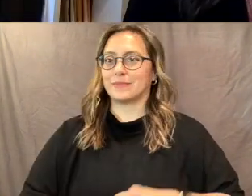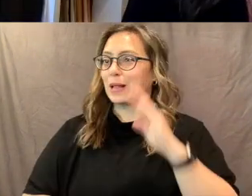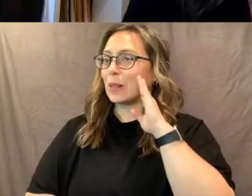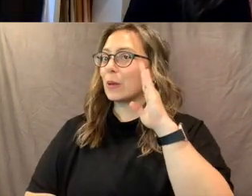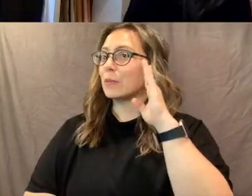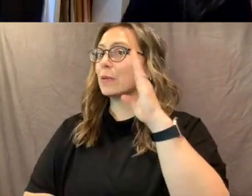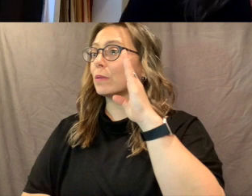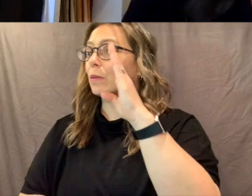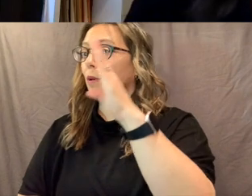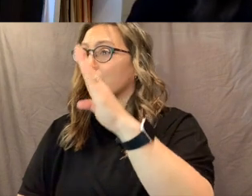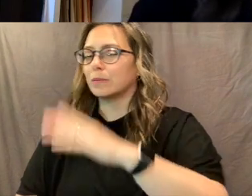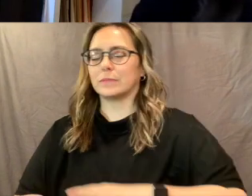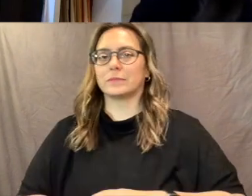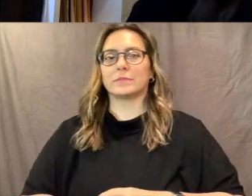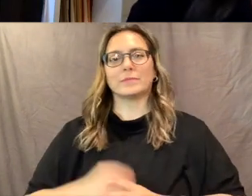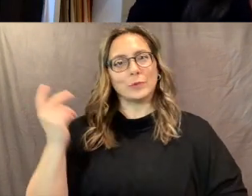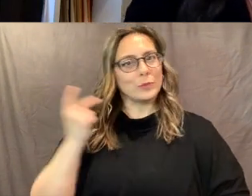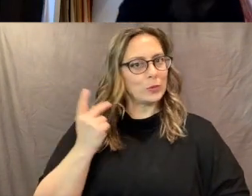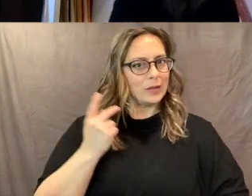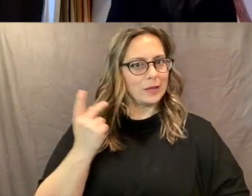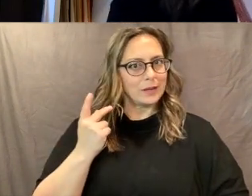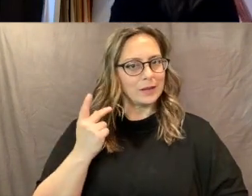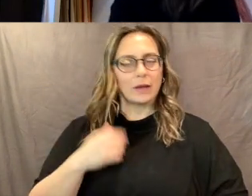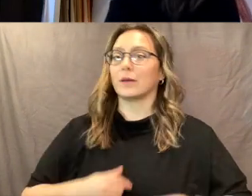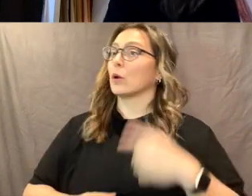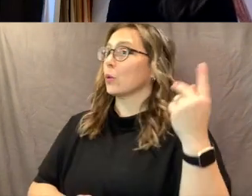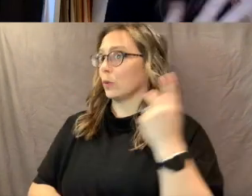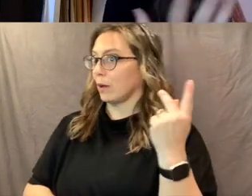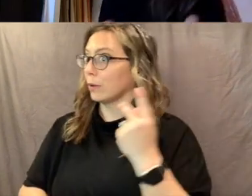Hello! Hello, hello, hello.